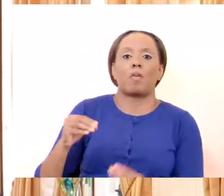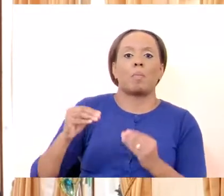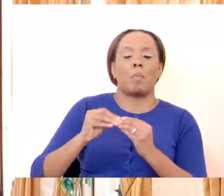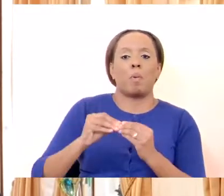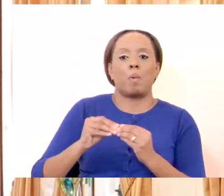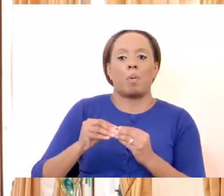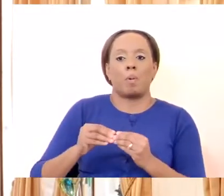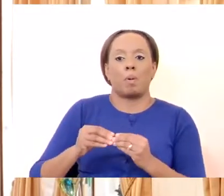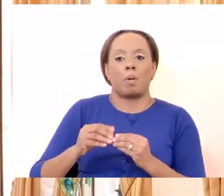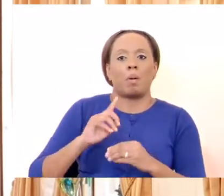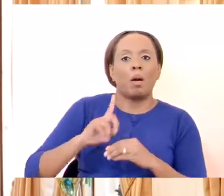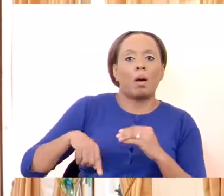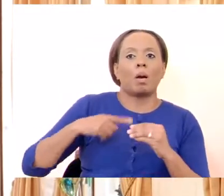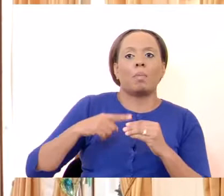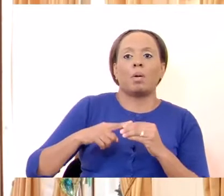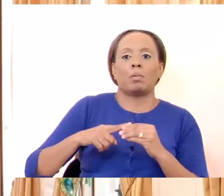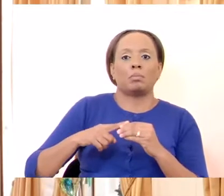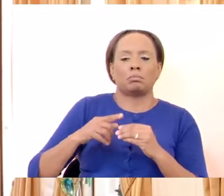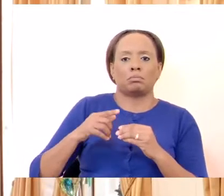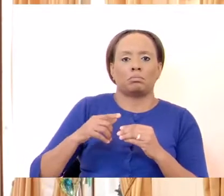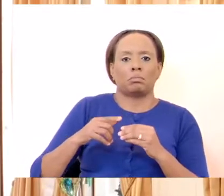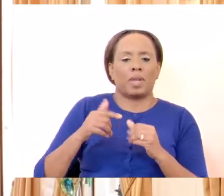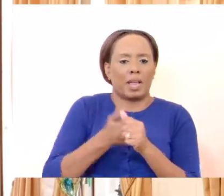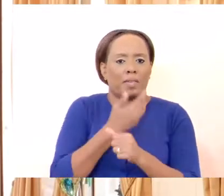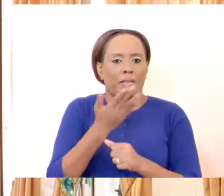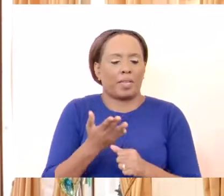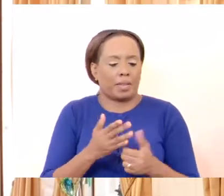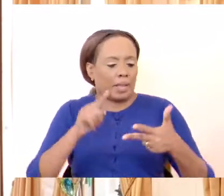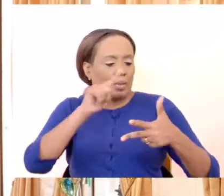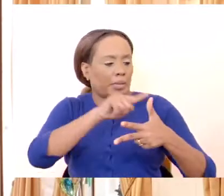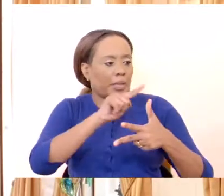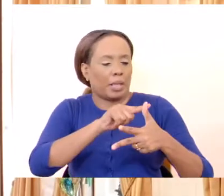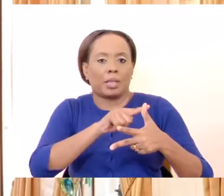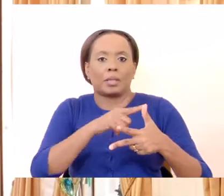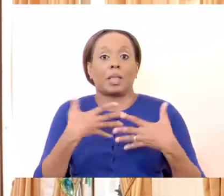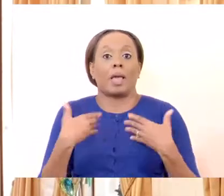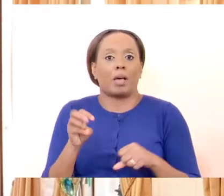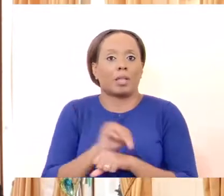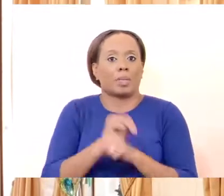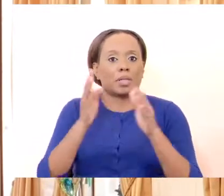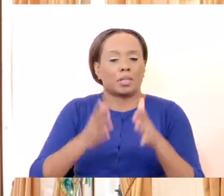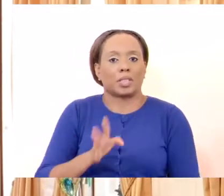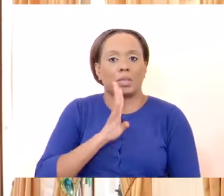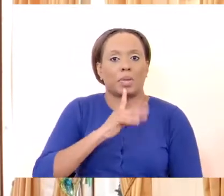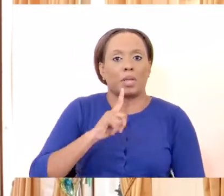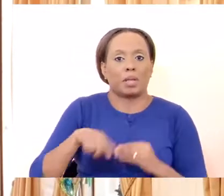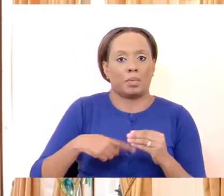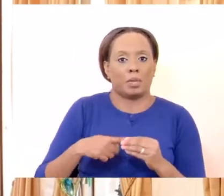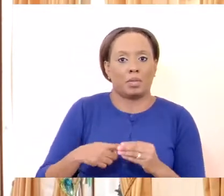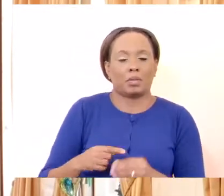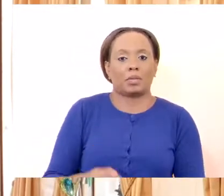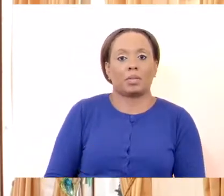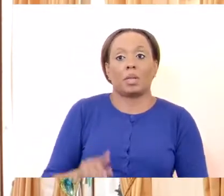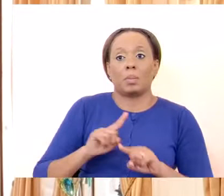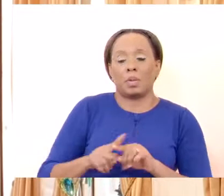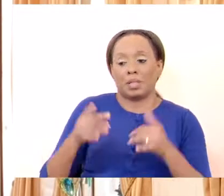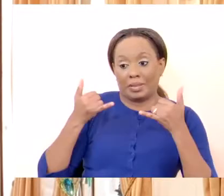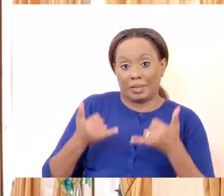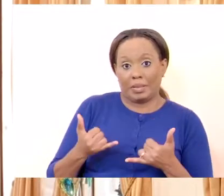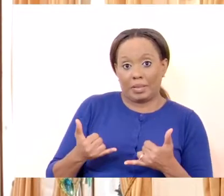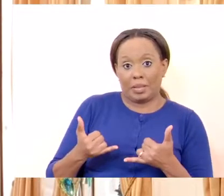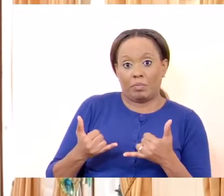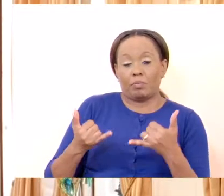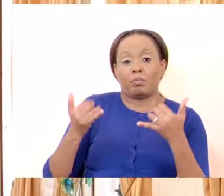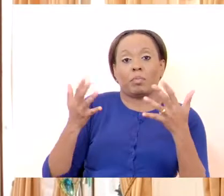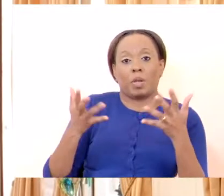issues to which the Honourable Minister spoke. But as we now approach closing, we